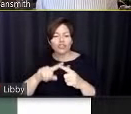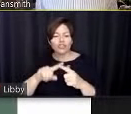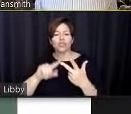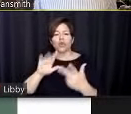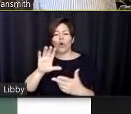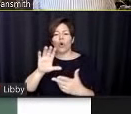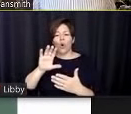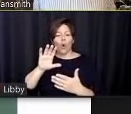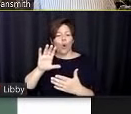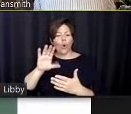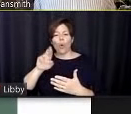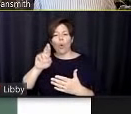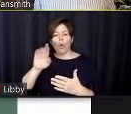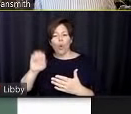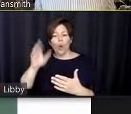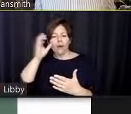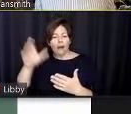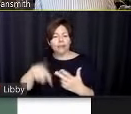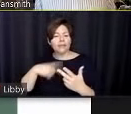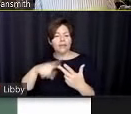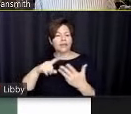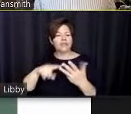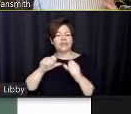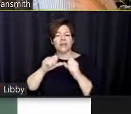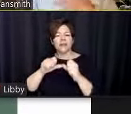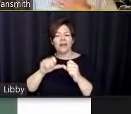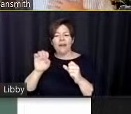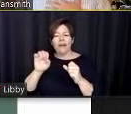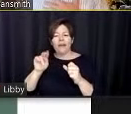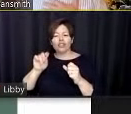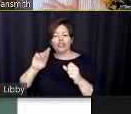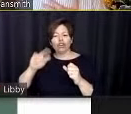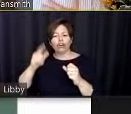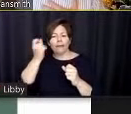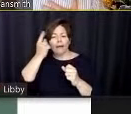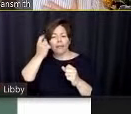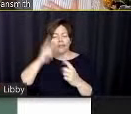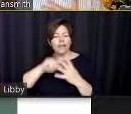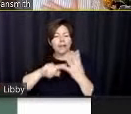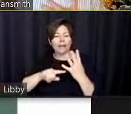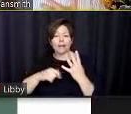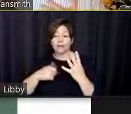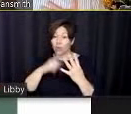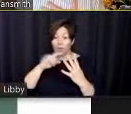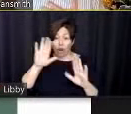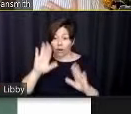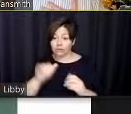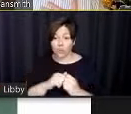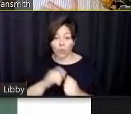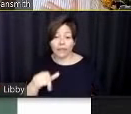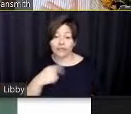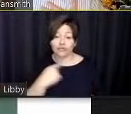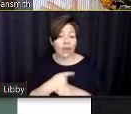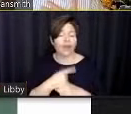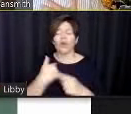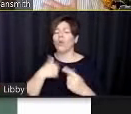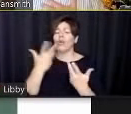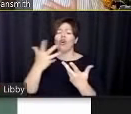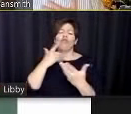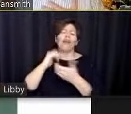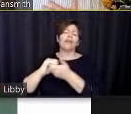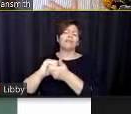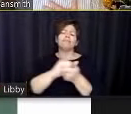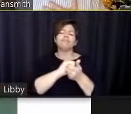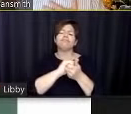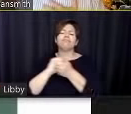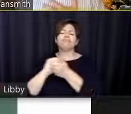is an enduring enduring understanding. And of course, we're phenomenal at this, right? We already collaborate, but this is